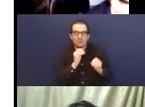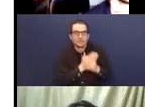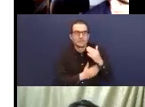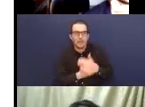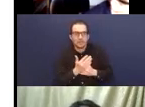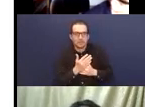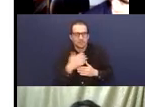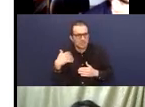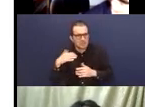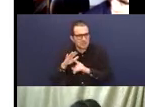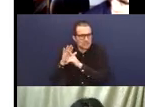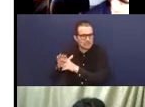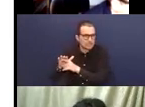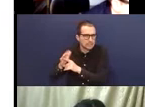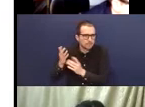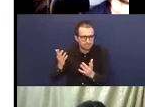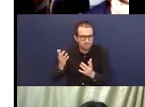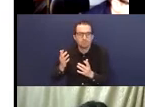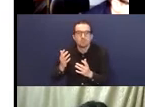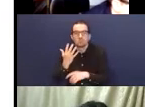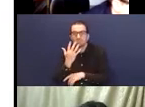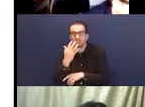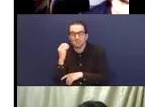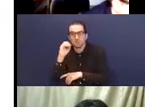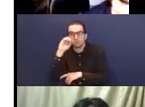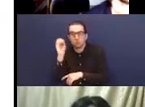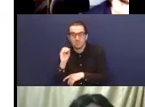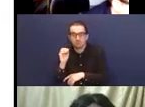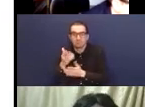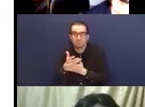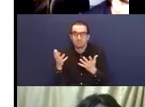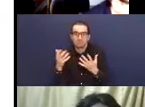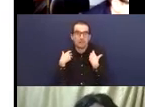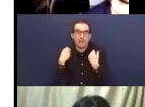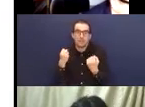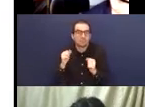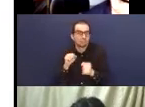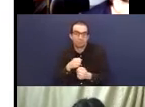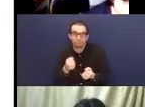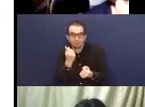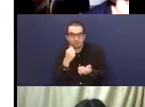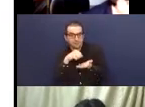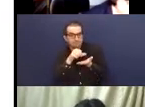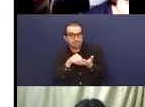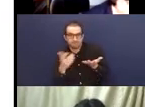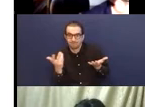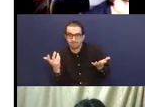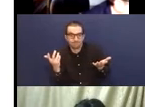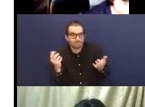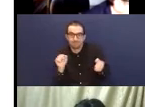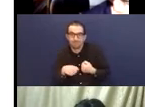health expenditure problems. These out-of-pocket healthcare payments can push a family into complete